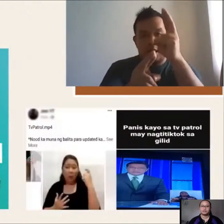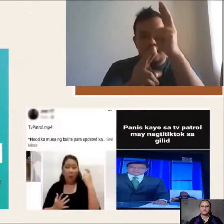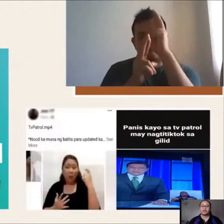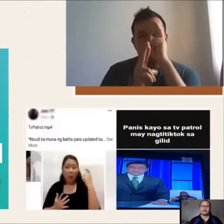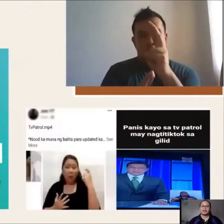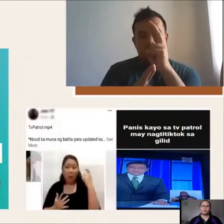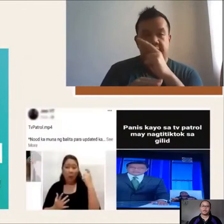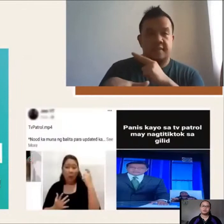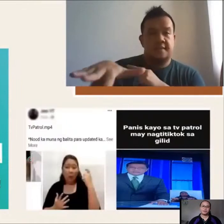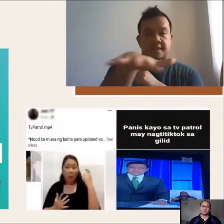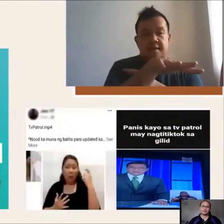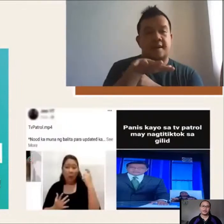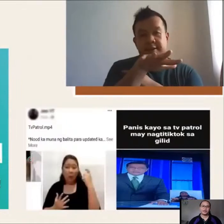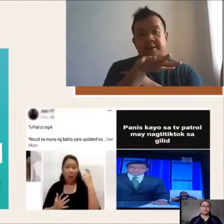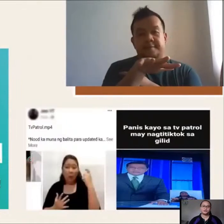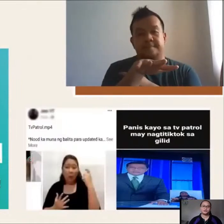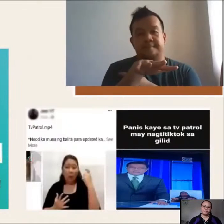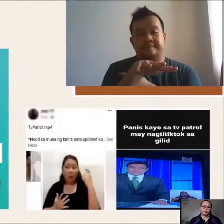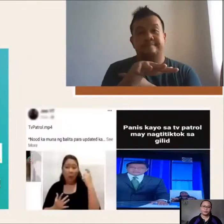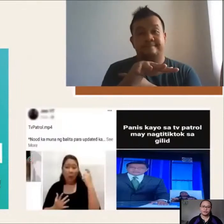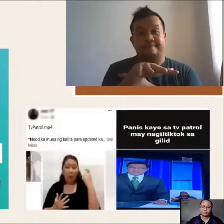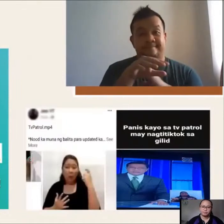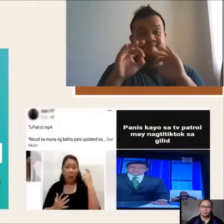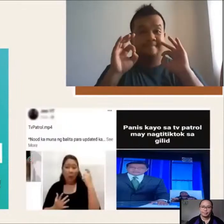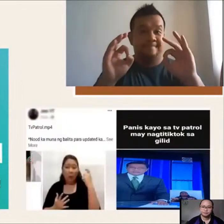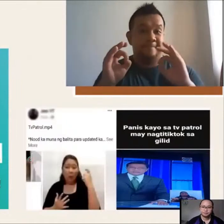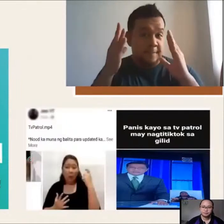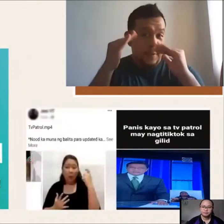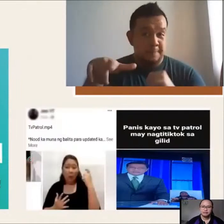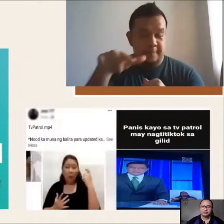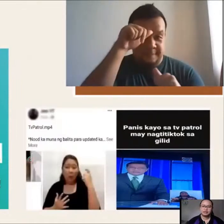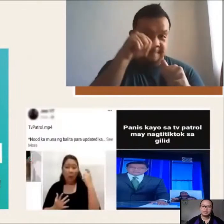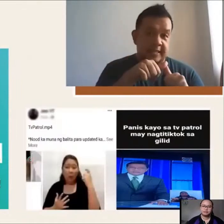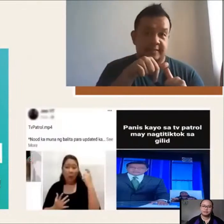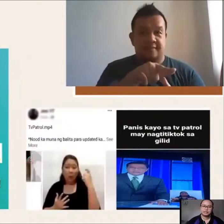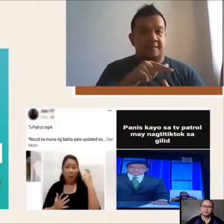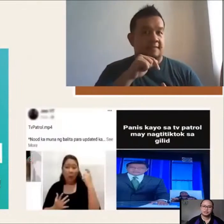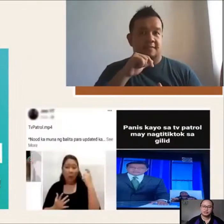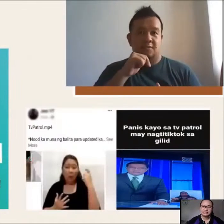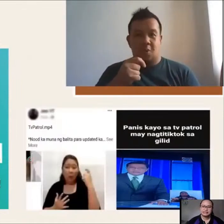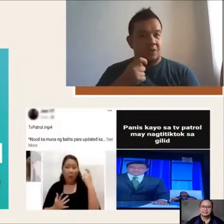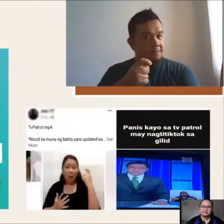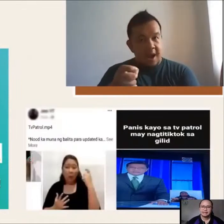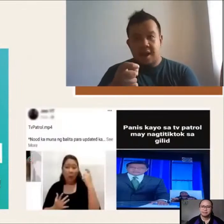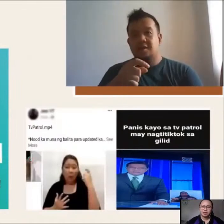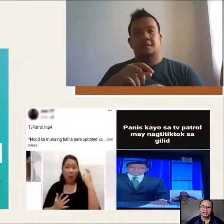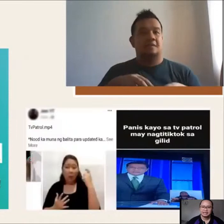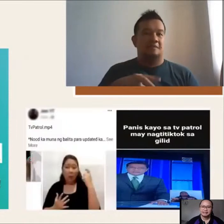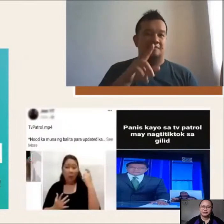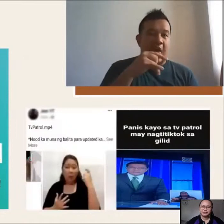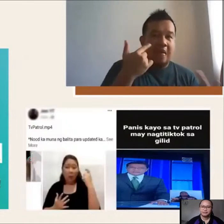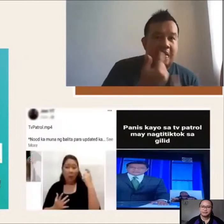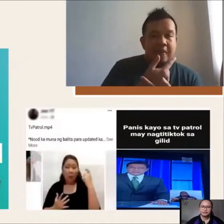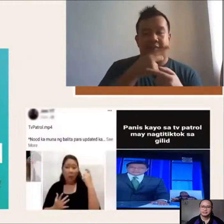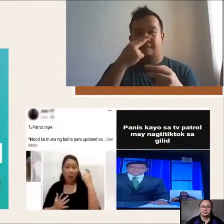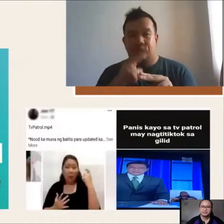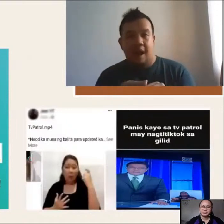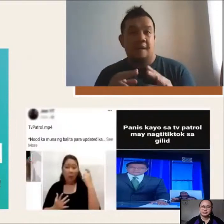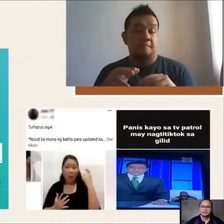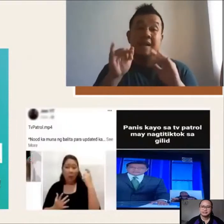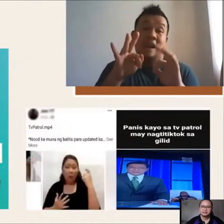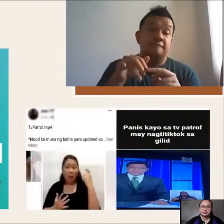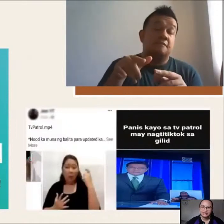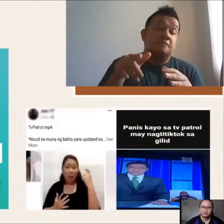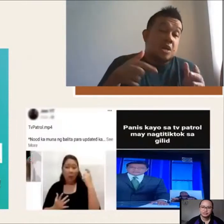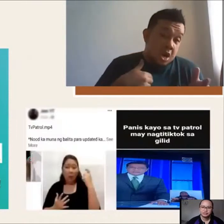well. Now, teasing and mocking sign language is actually against the law, and you should